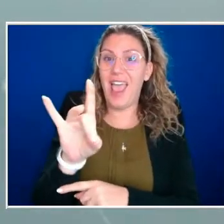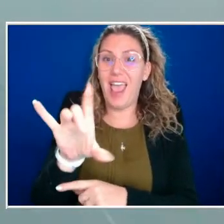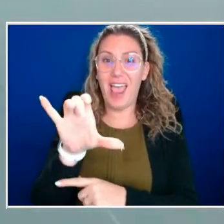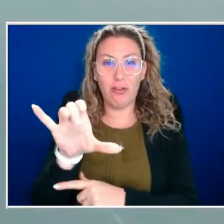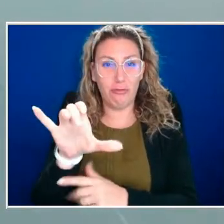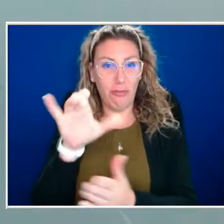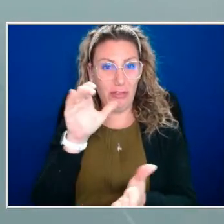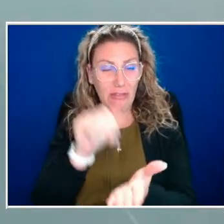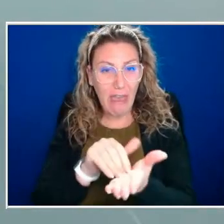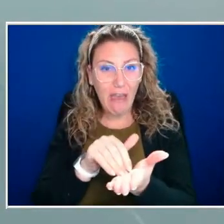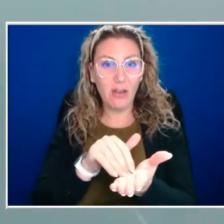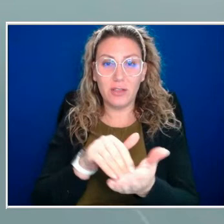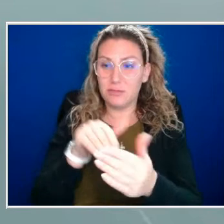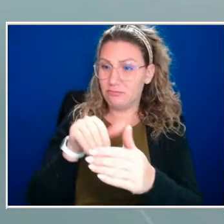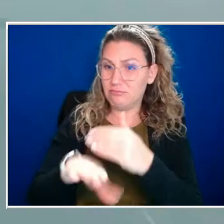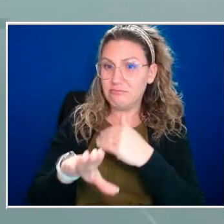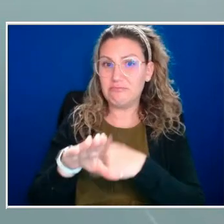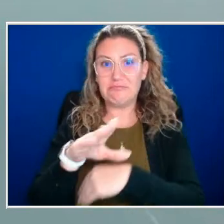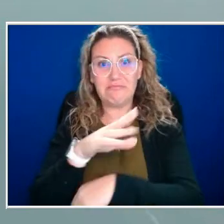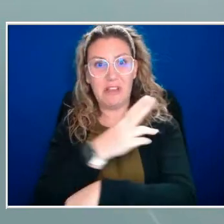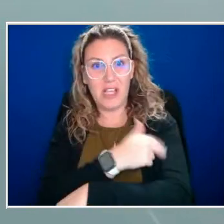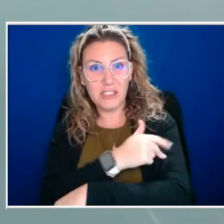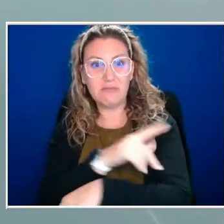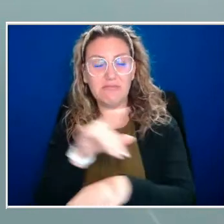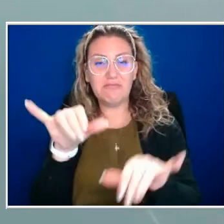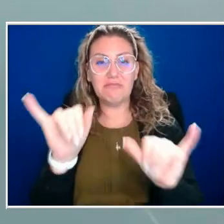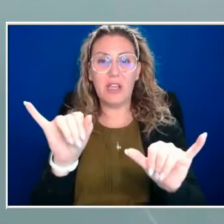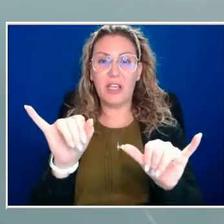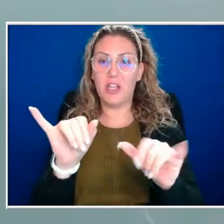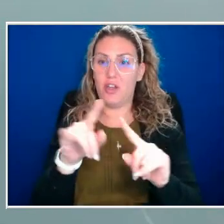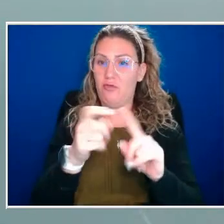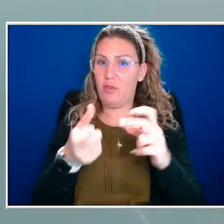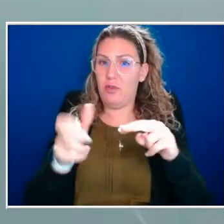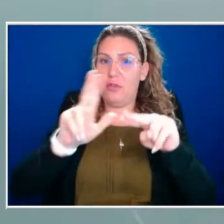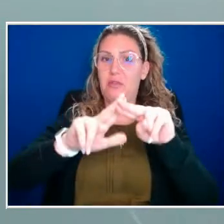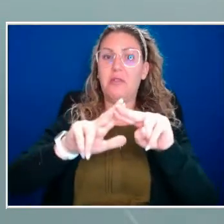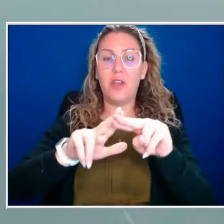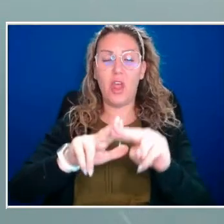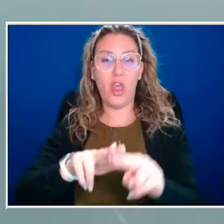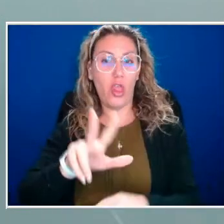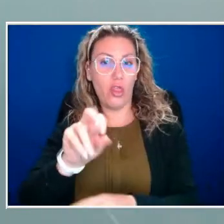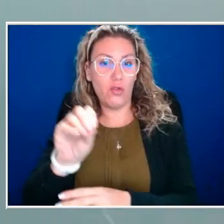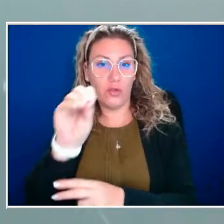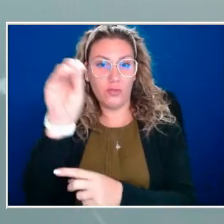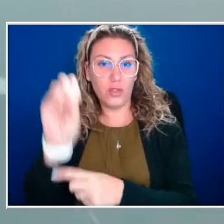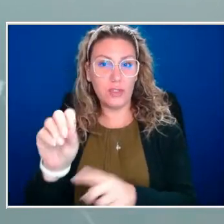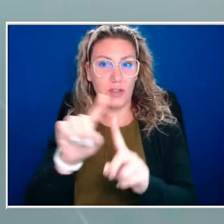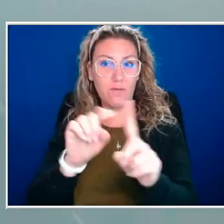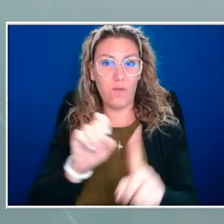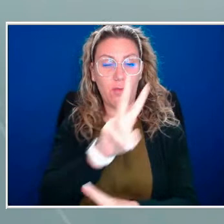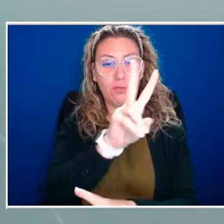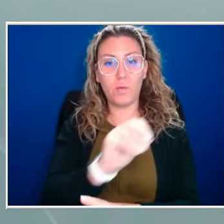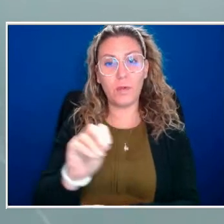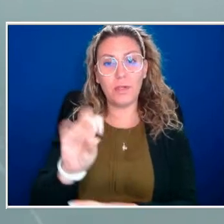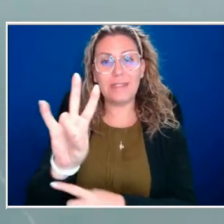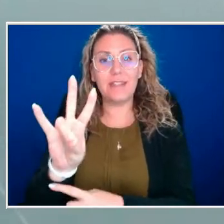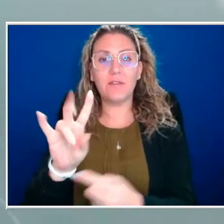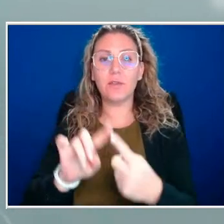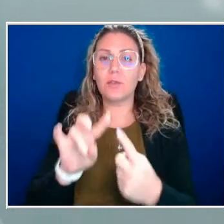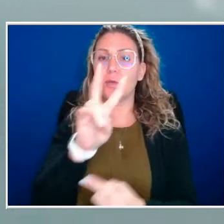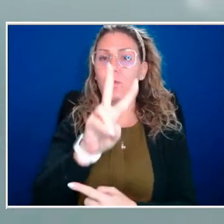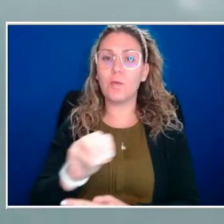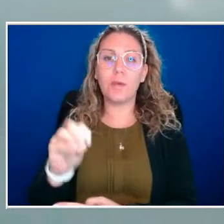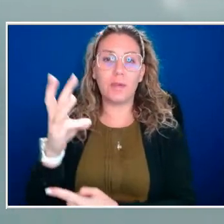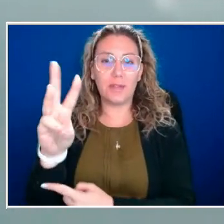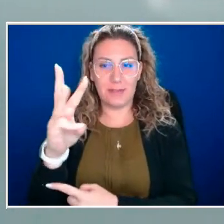up 30% from 2007 to 2016. If this trend continues, we can expect 7